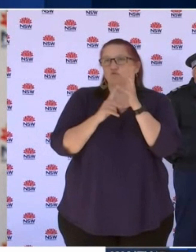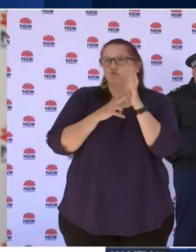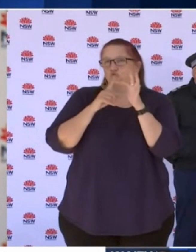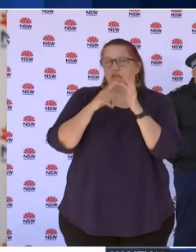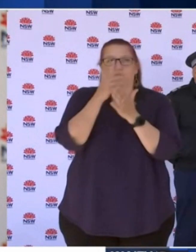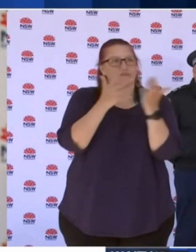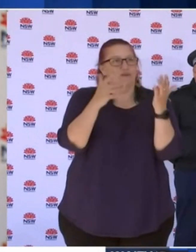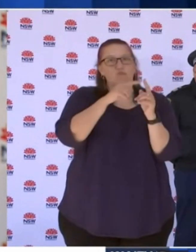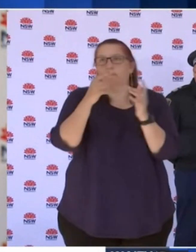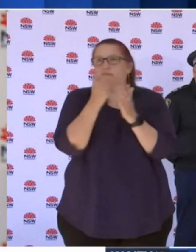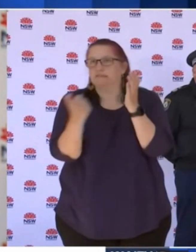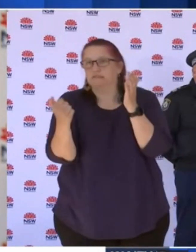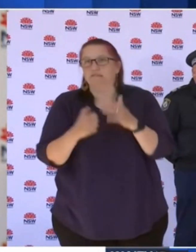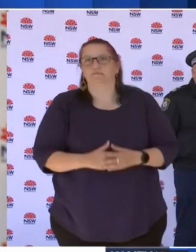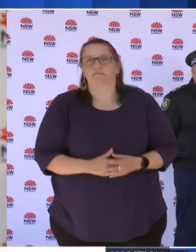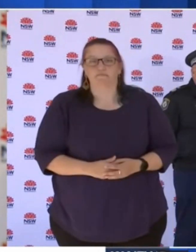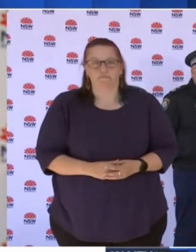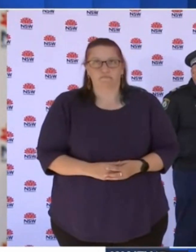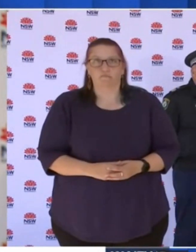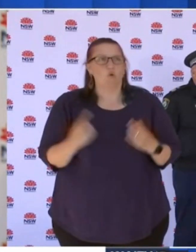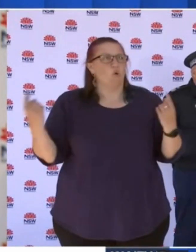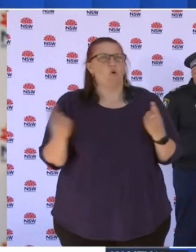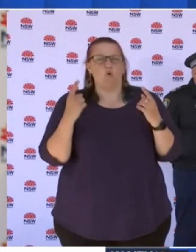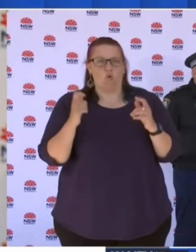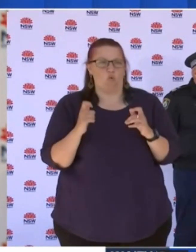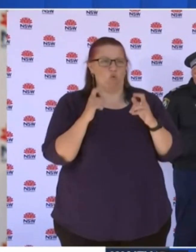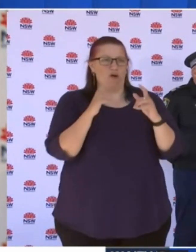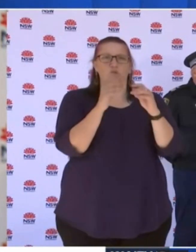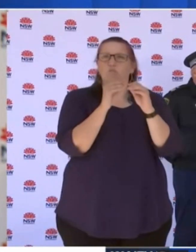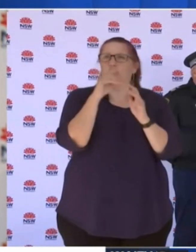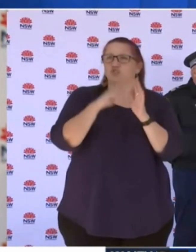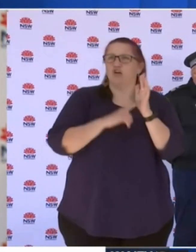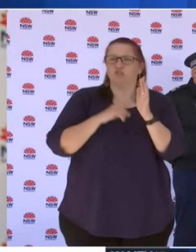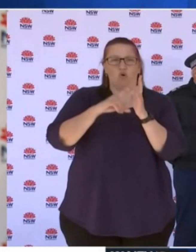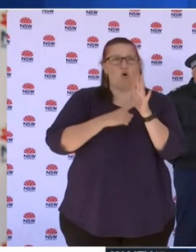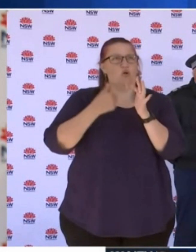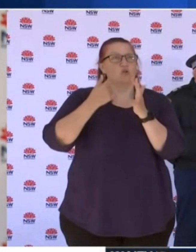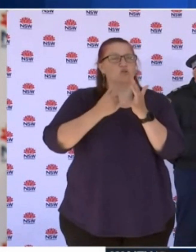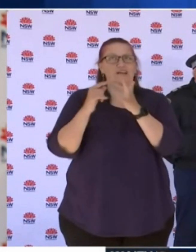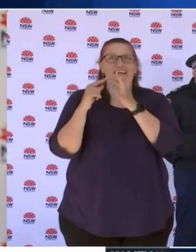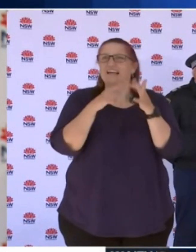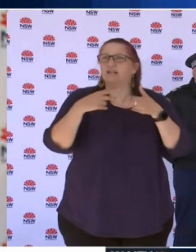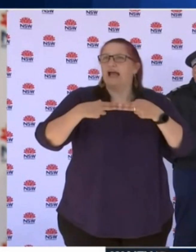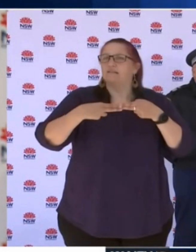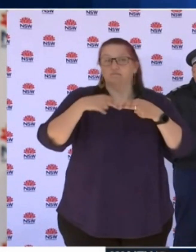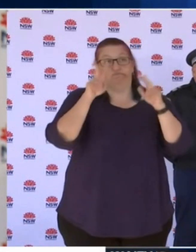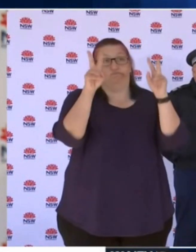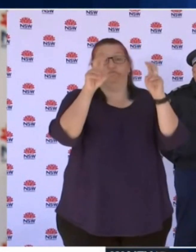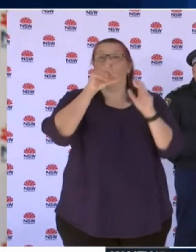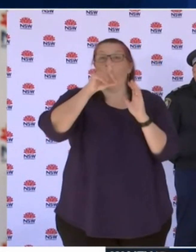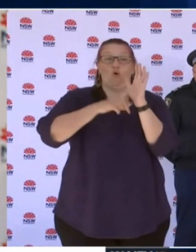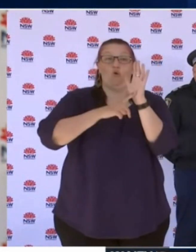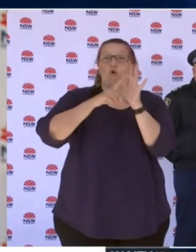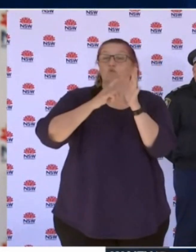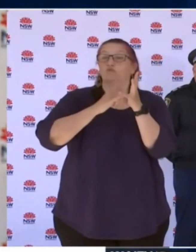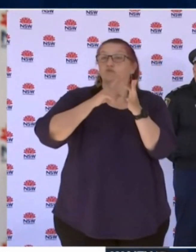p.m. Anyone who attended Bondi Junction, Coles Eastgate Bondi Junction, is a close contact if you've been